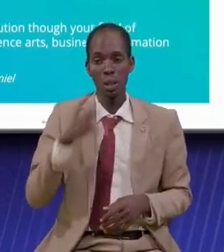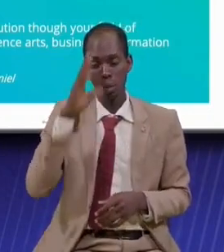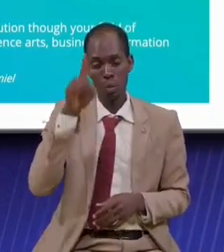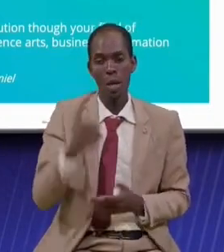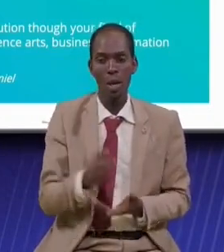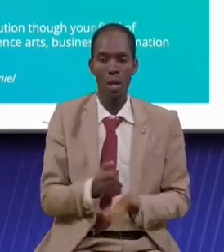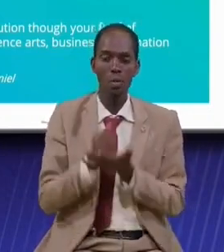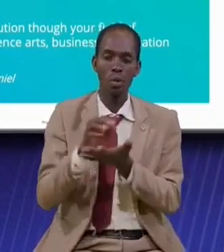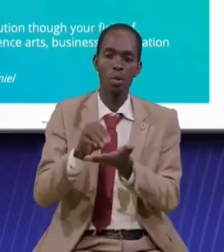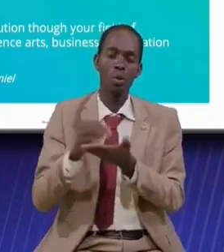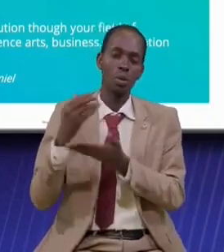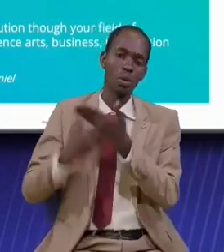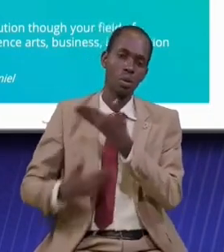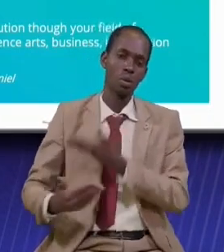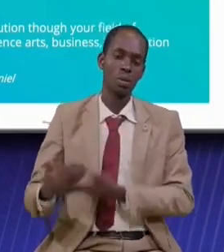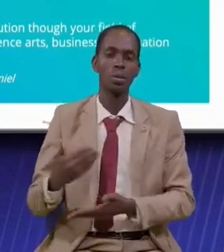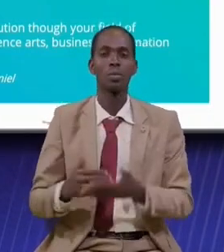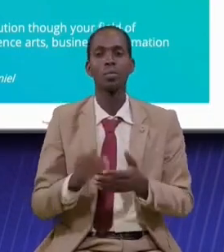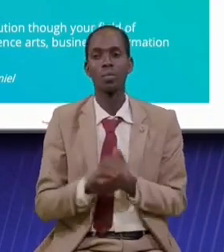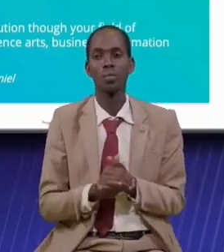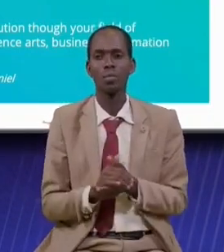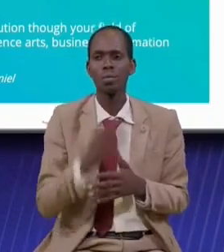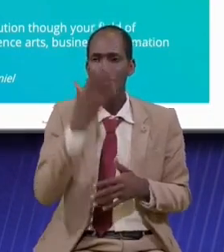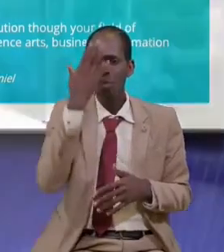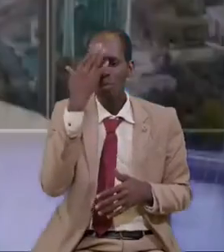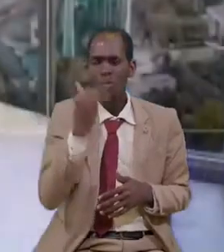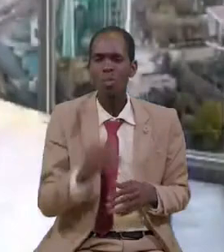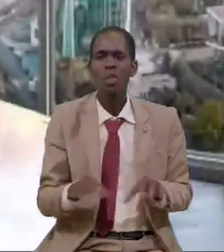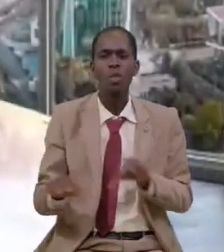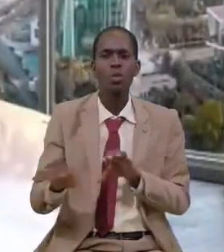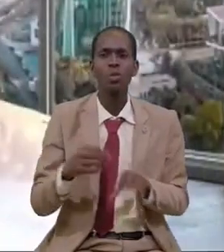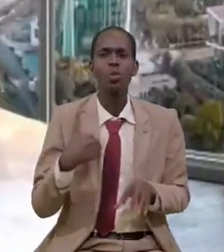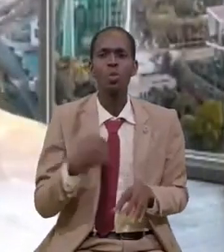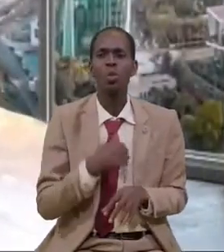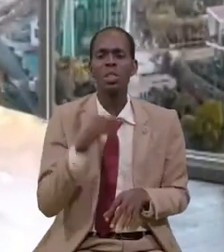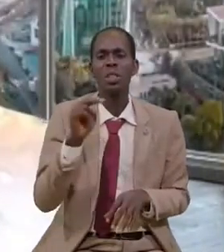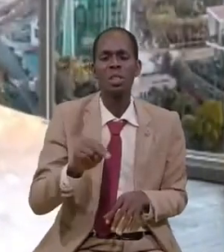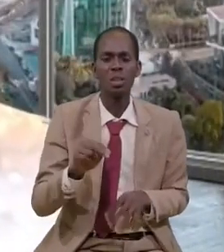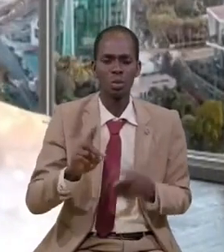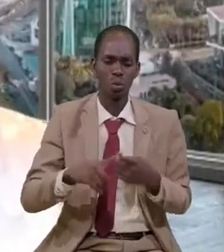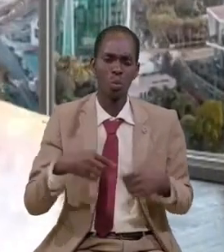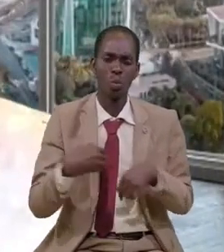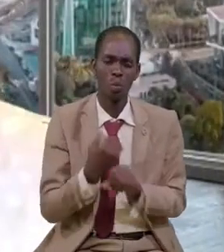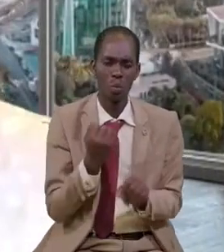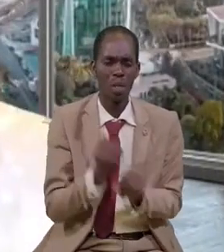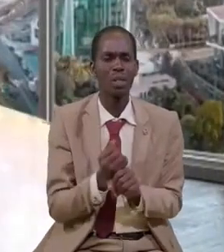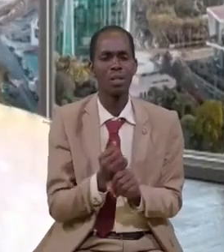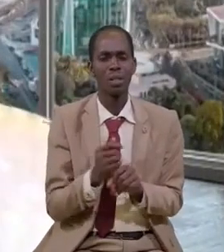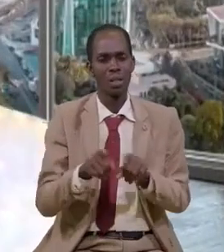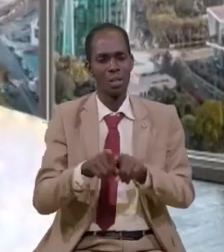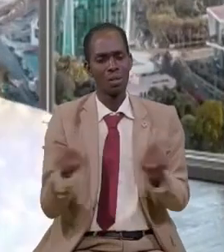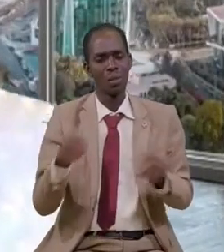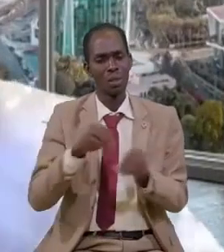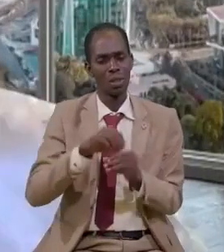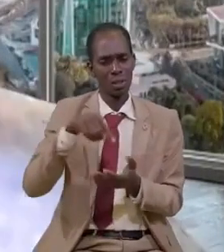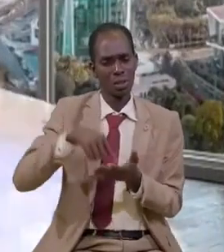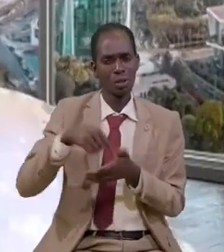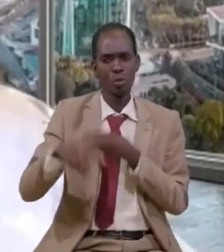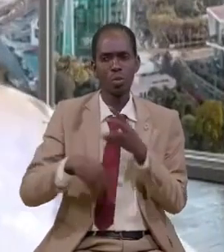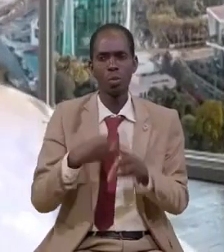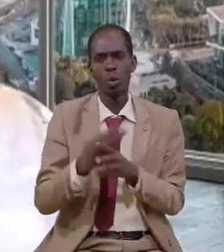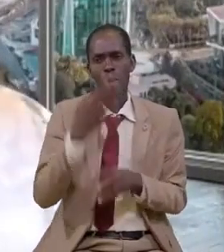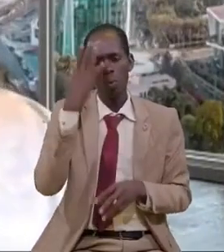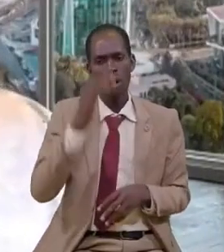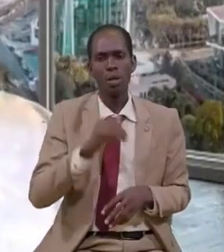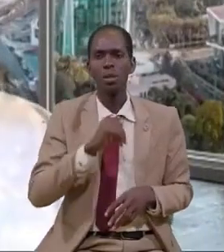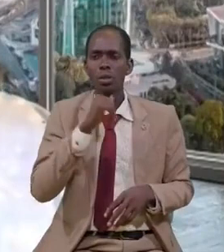question then becomes, why do we need to even make a difference like Christ in this world? Why? Why don't I just sit down and pass through